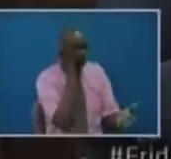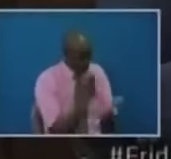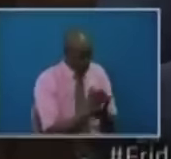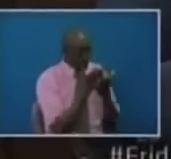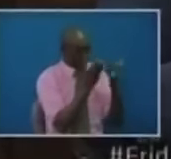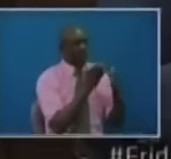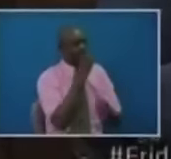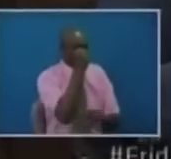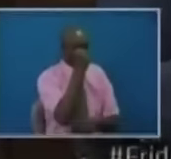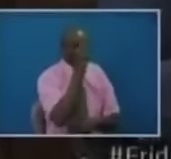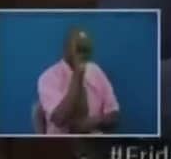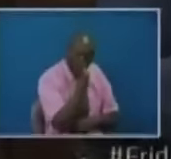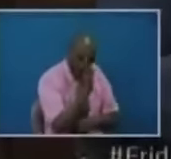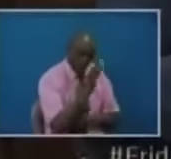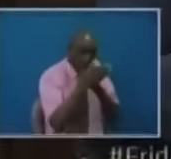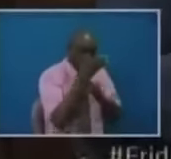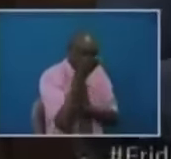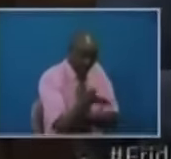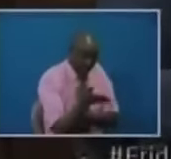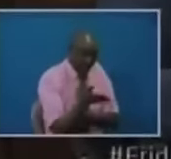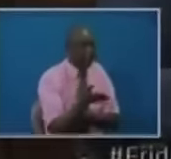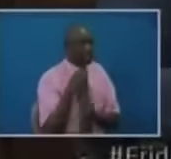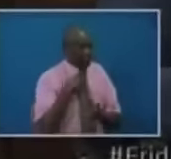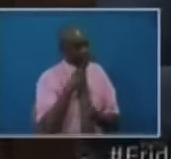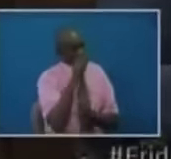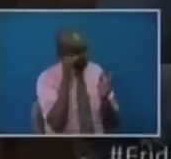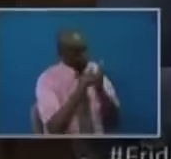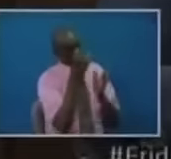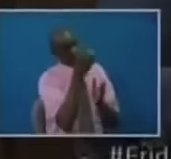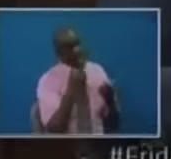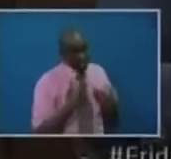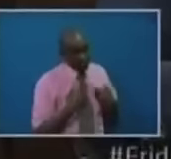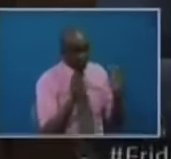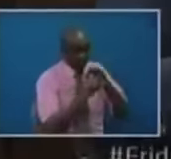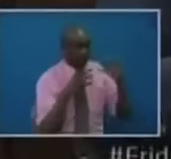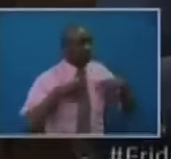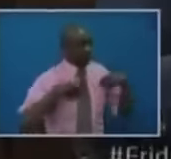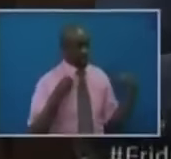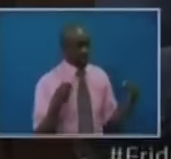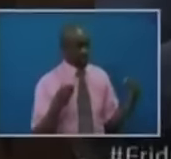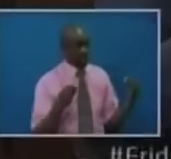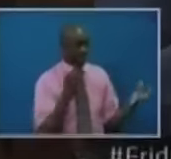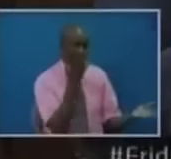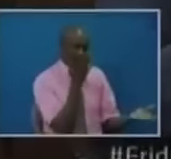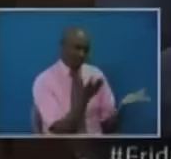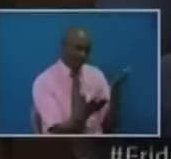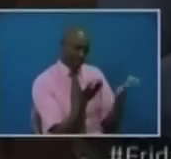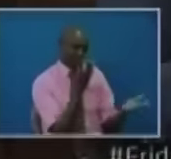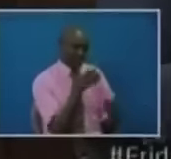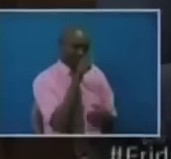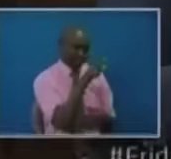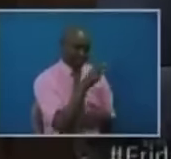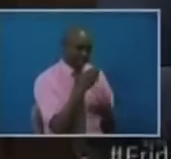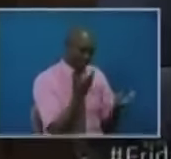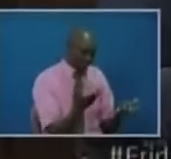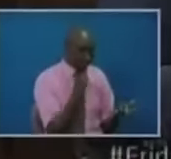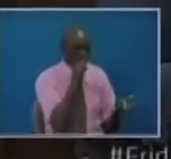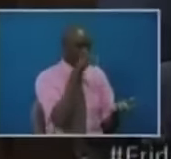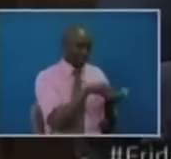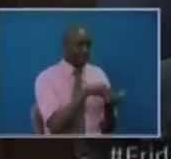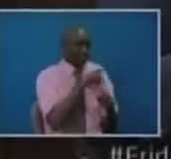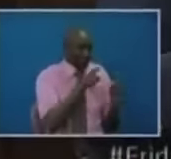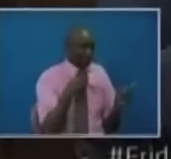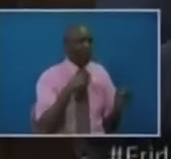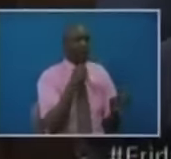to 5 billion shillings is in question at the Ministry of Health. Perhaps this is a one-off case. How